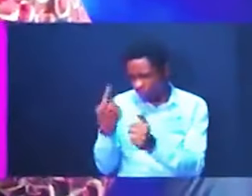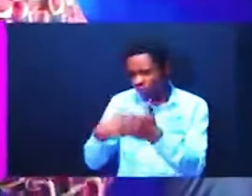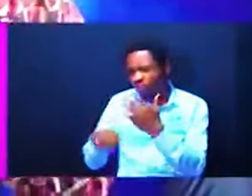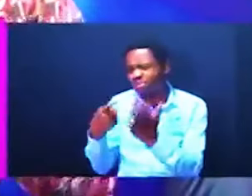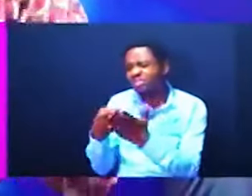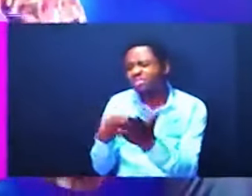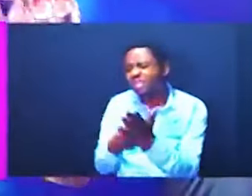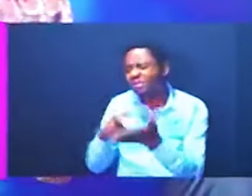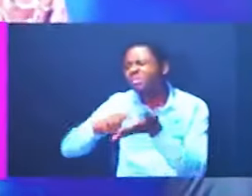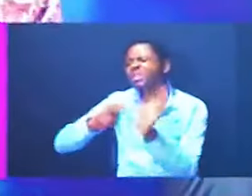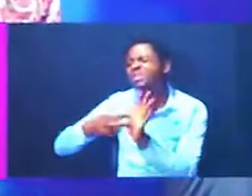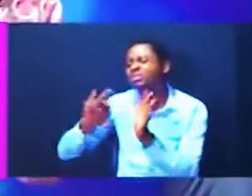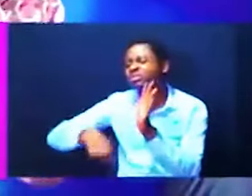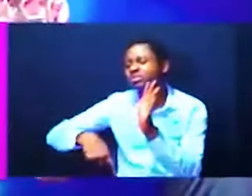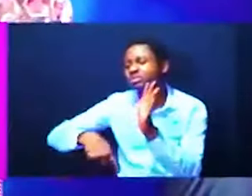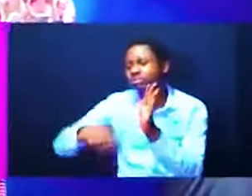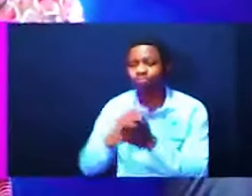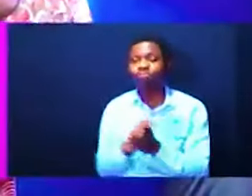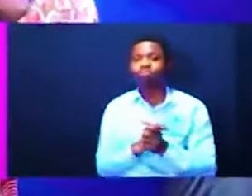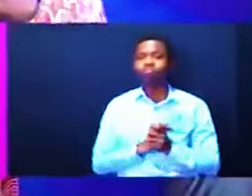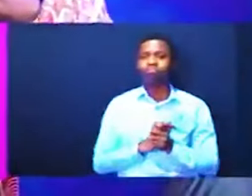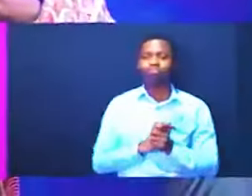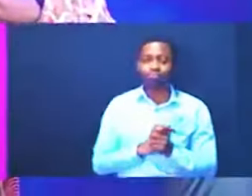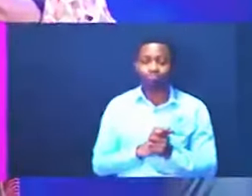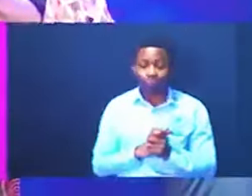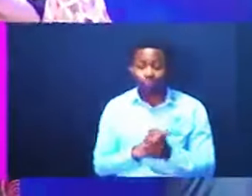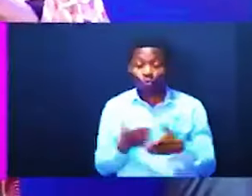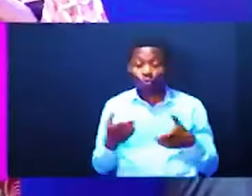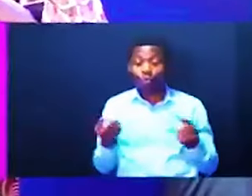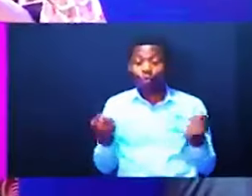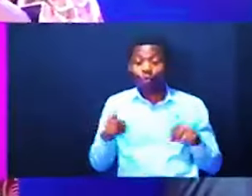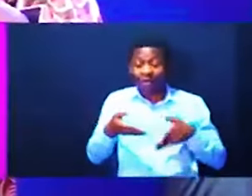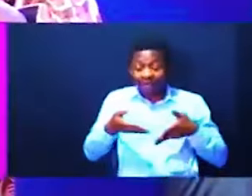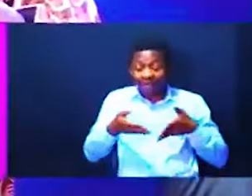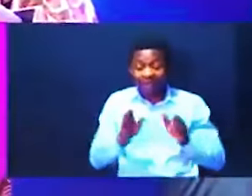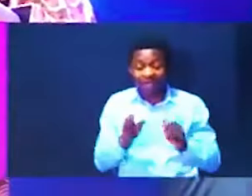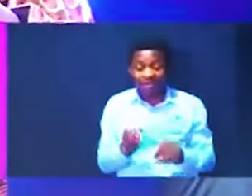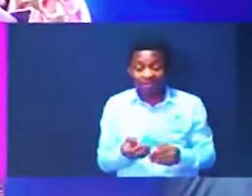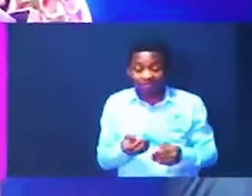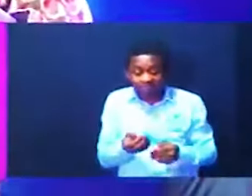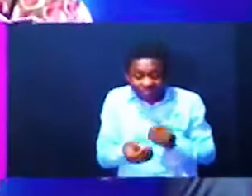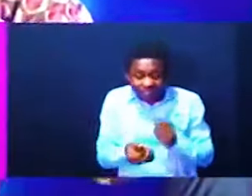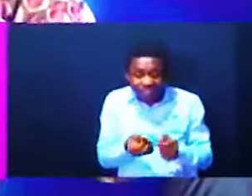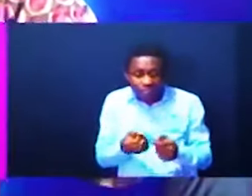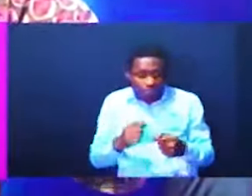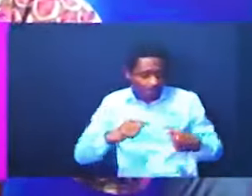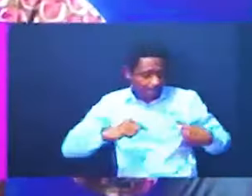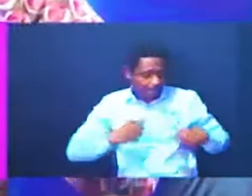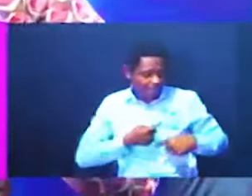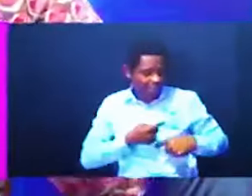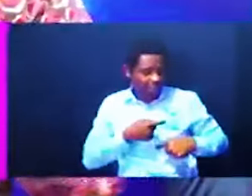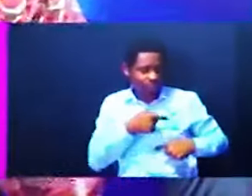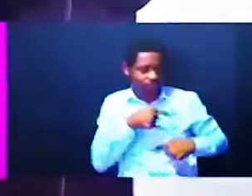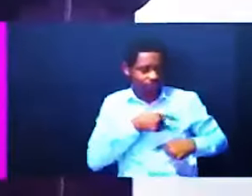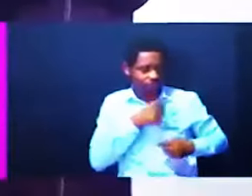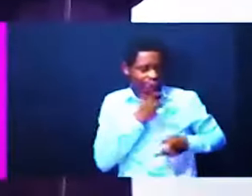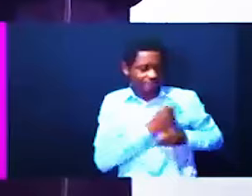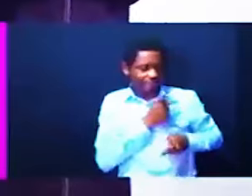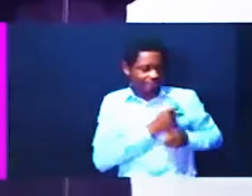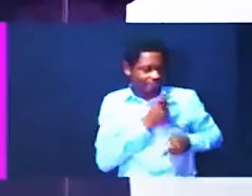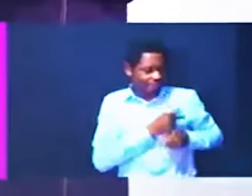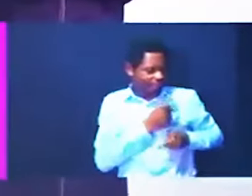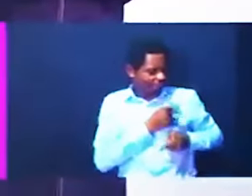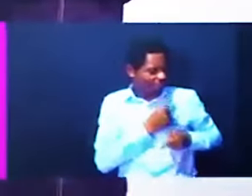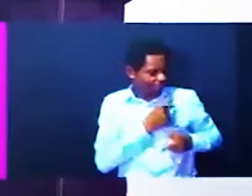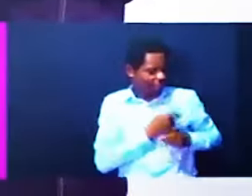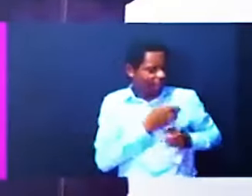discussing? When you allow seeds of resentment, if you joke with it in your heart, you'll be